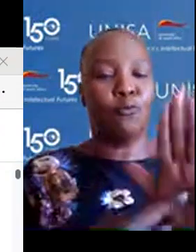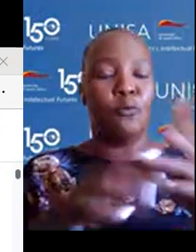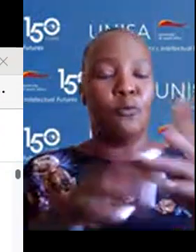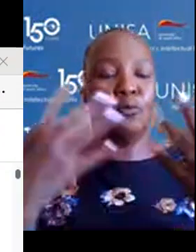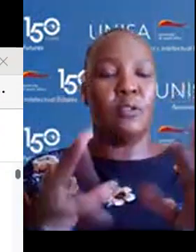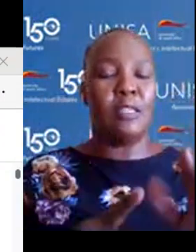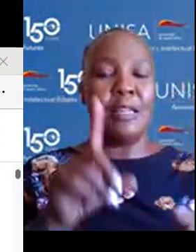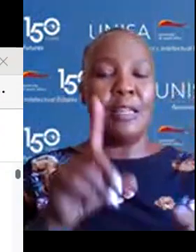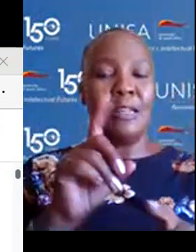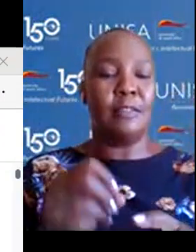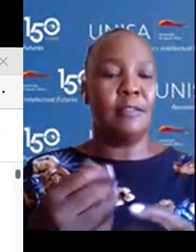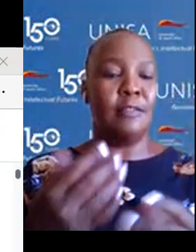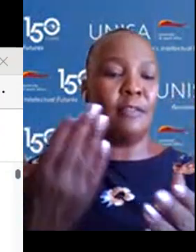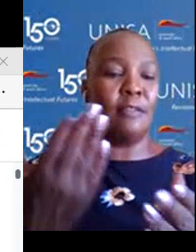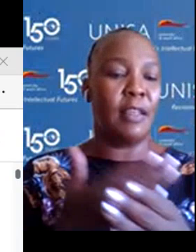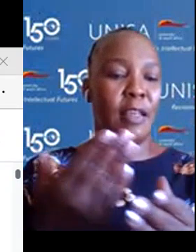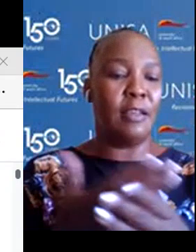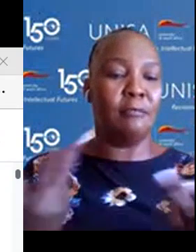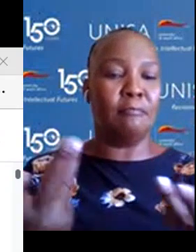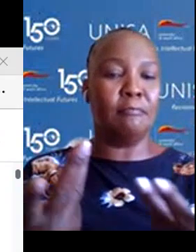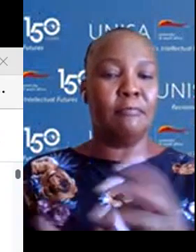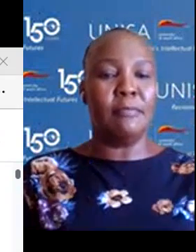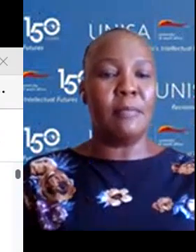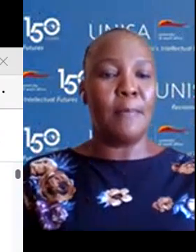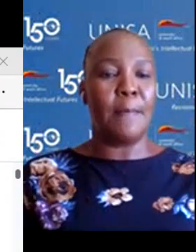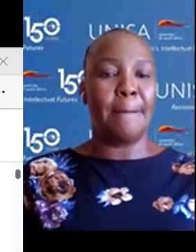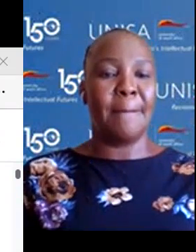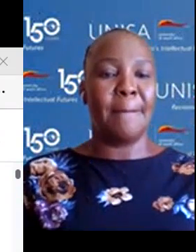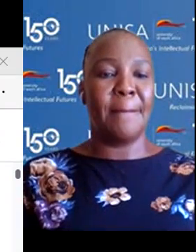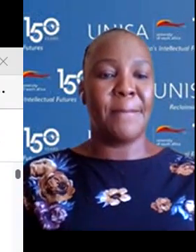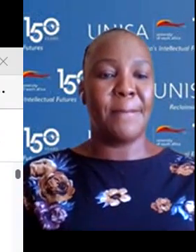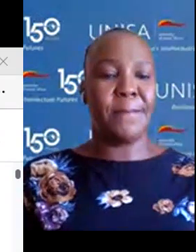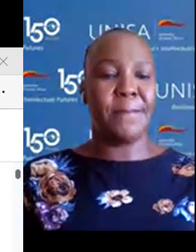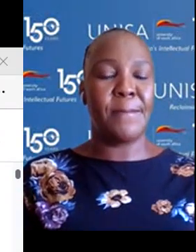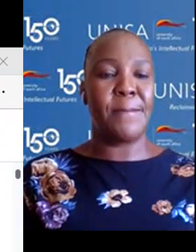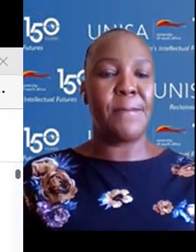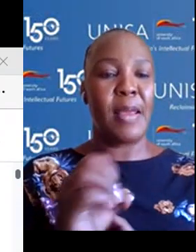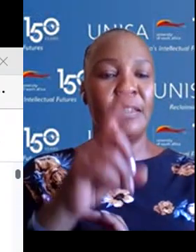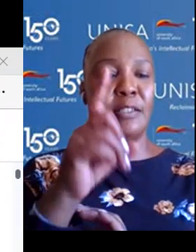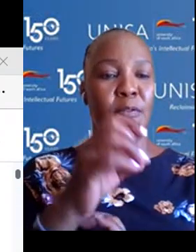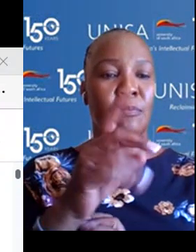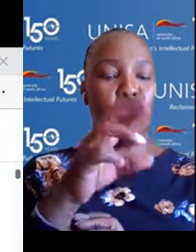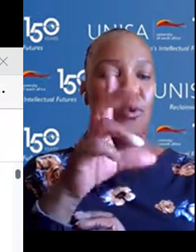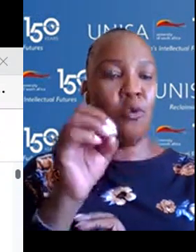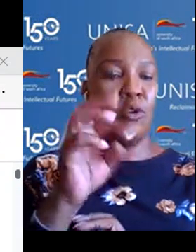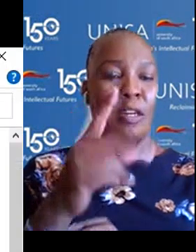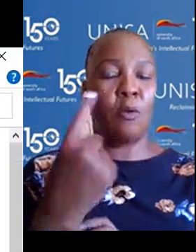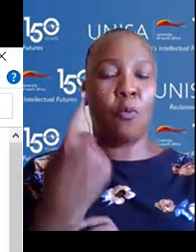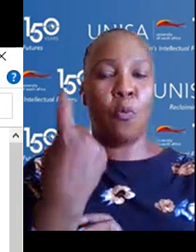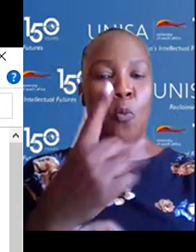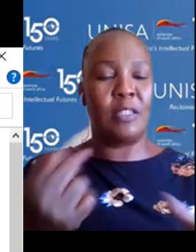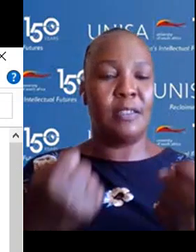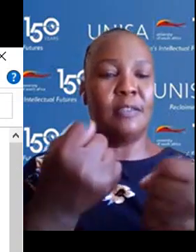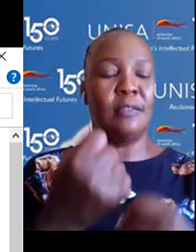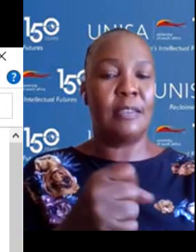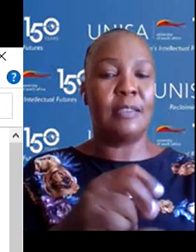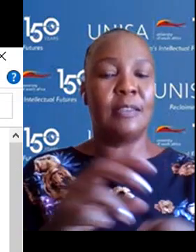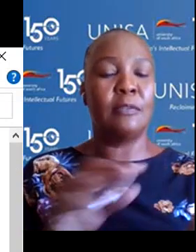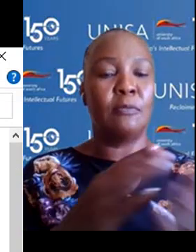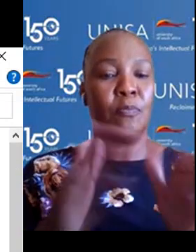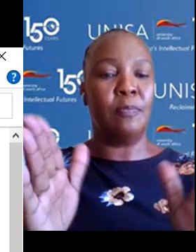Explorer, Windows button at least, and then you go to OneDrive. Okay, so if you open it up, there we